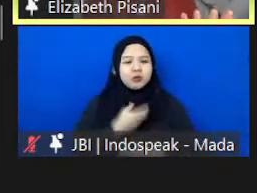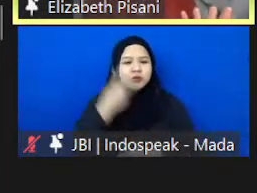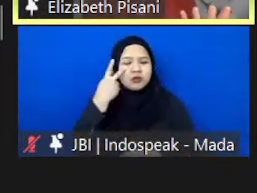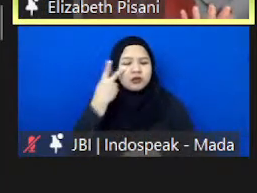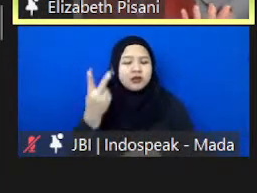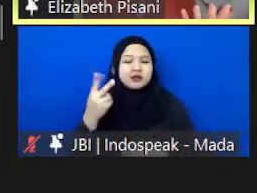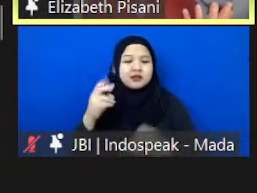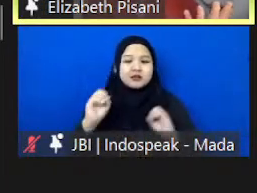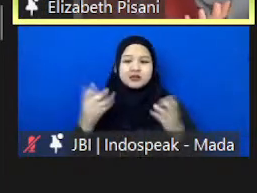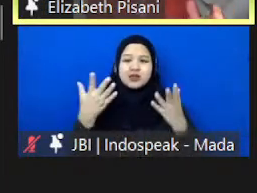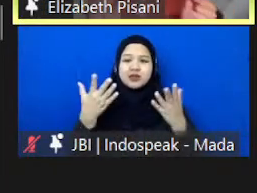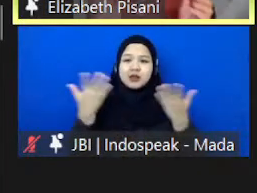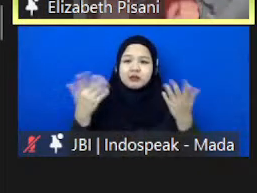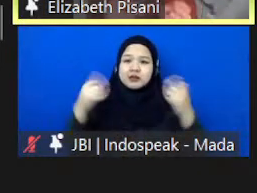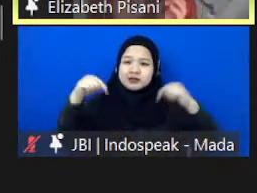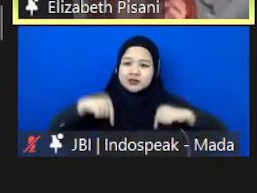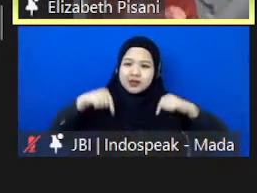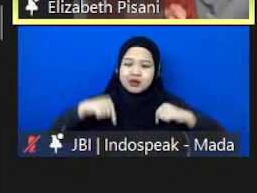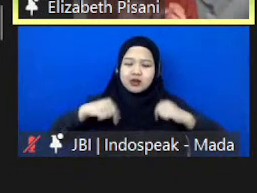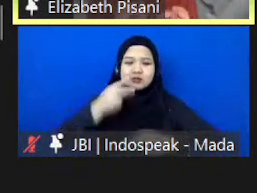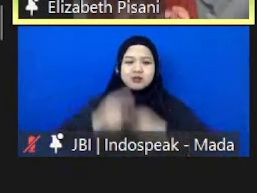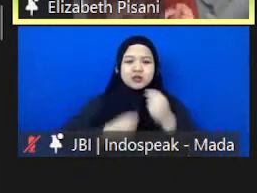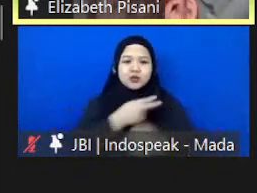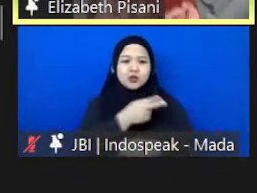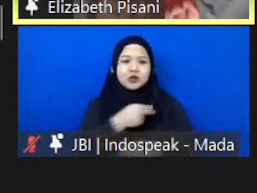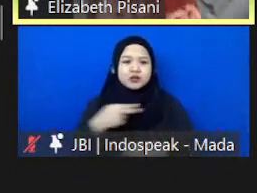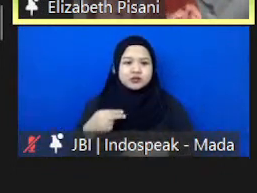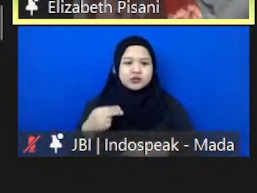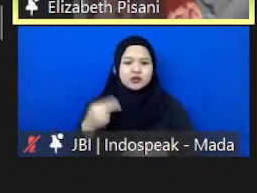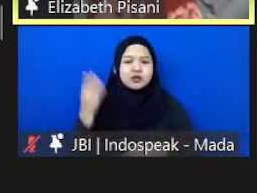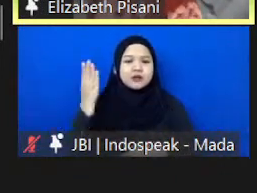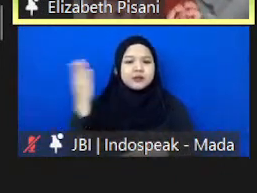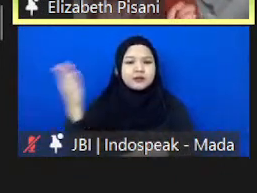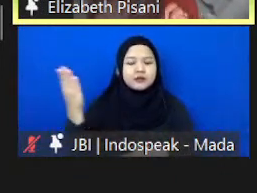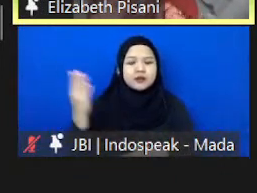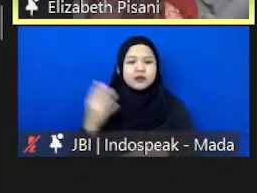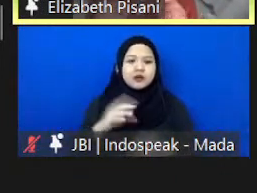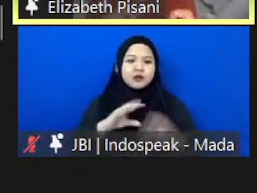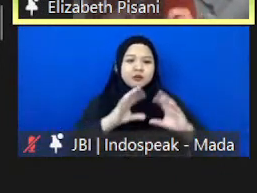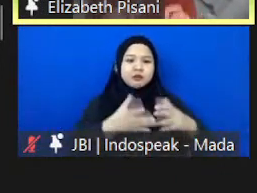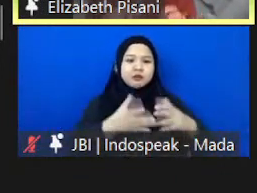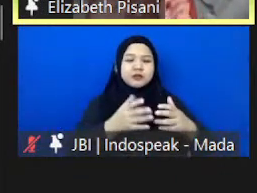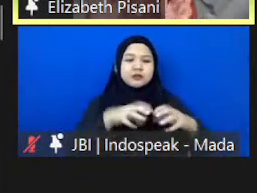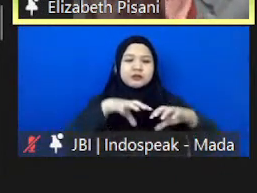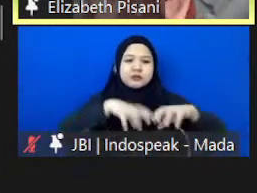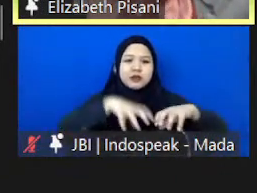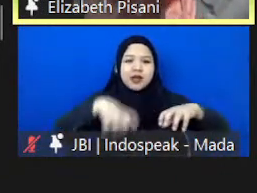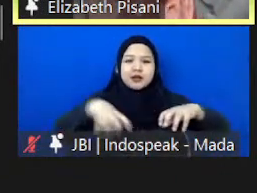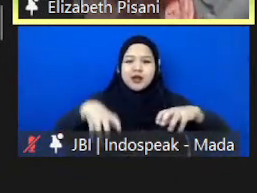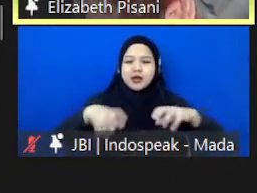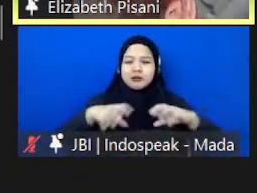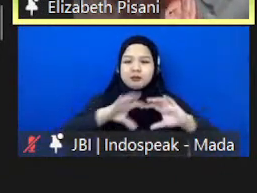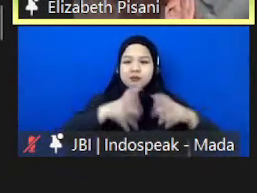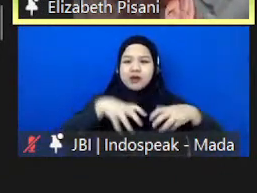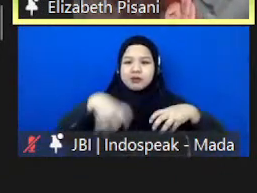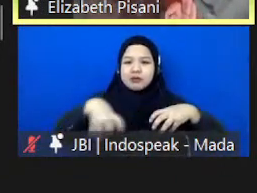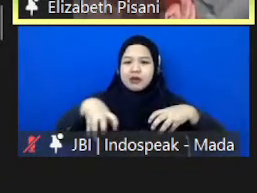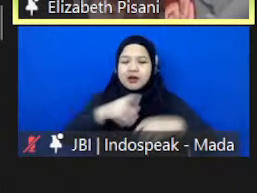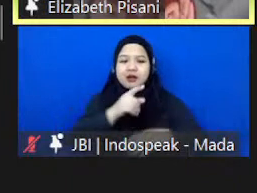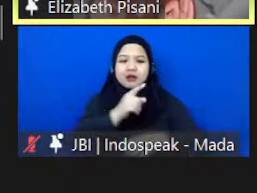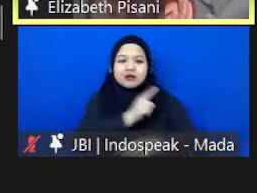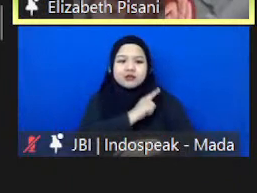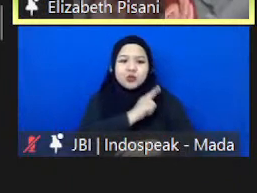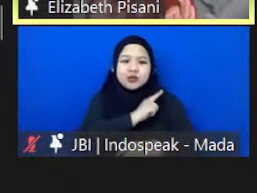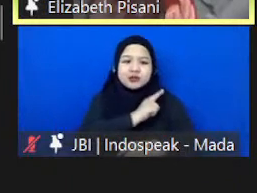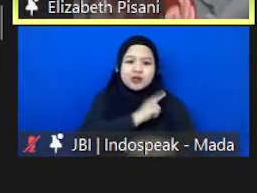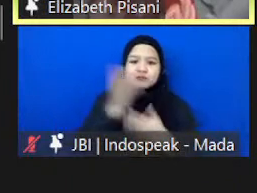in the Indonesian market, these are the public procurement prices, the e-catalog prices, compared with the lowest price for any